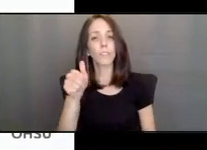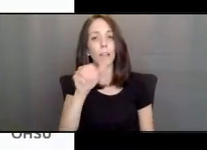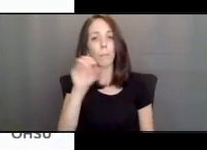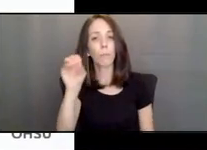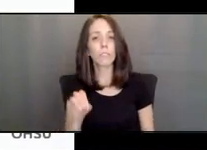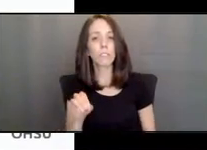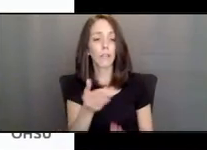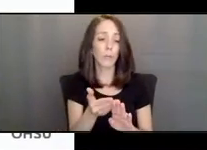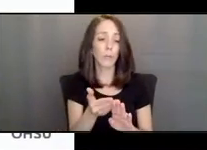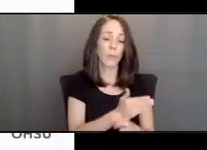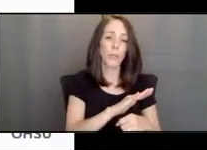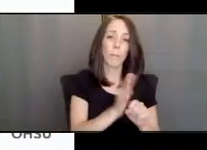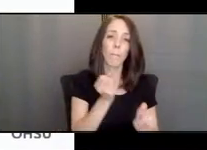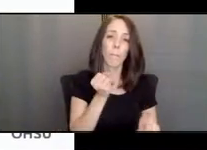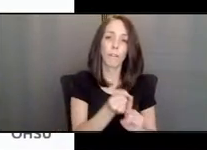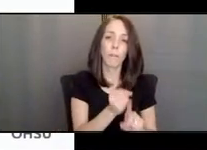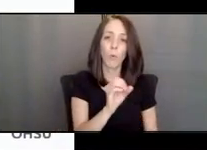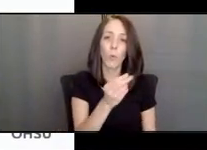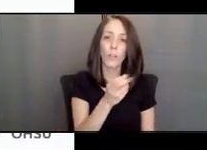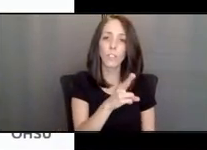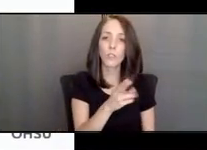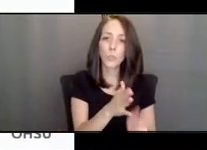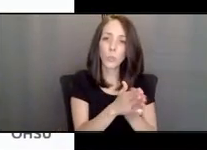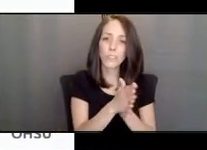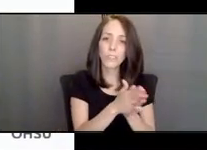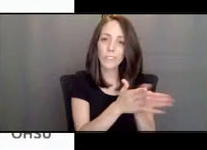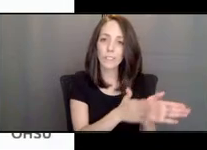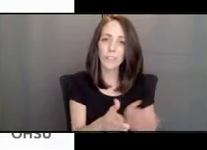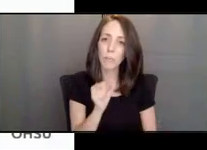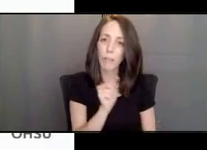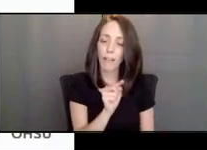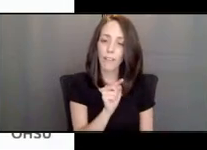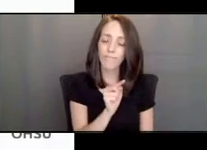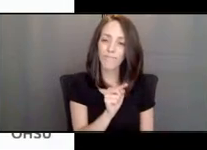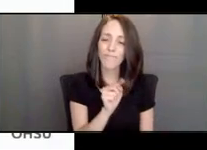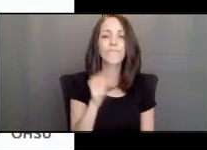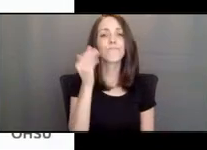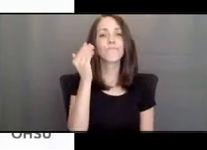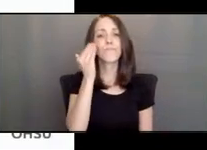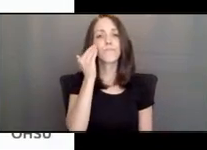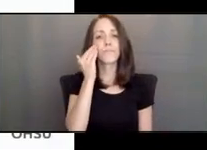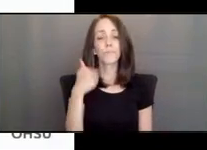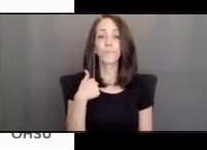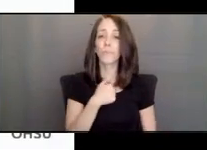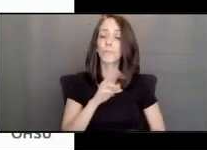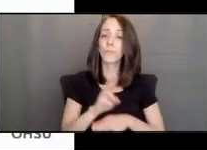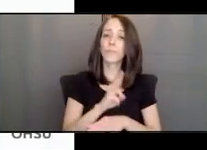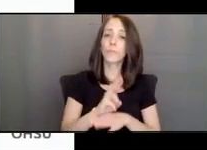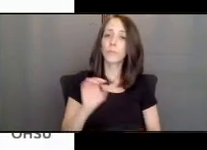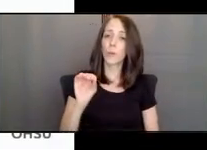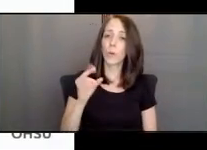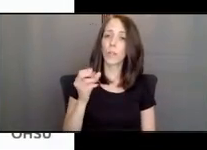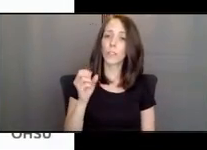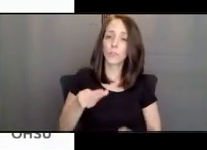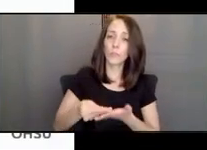pre-pandemic OHSU incentive plan. As you know, we use OHSU's earnings to invest in people, programs,